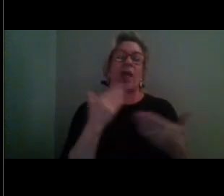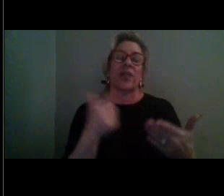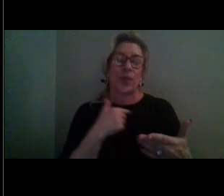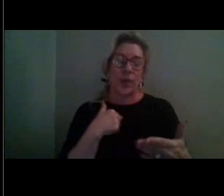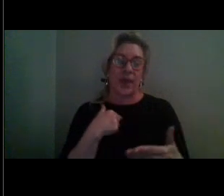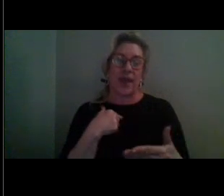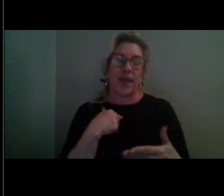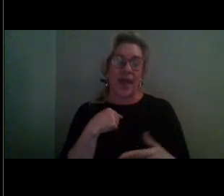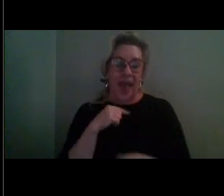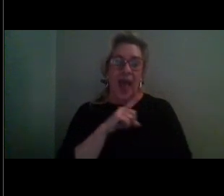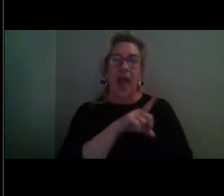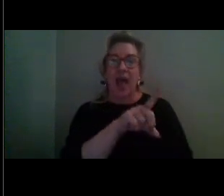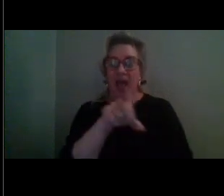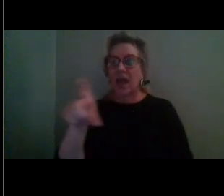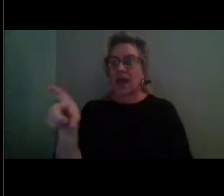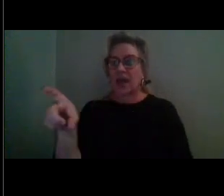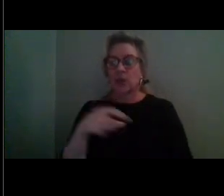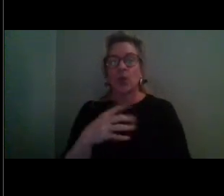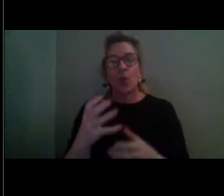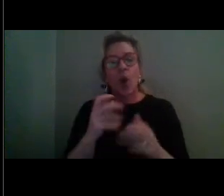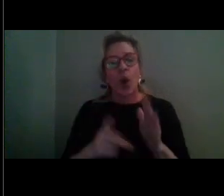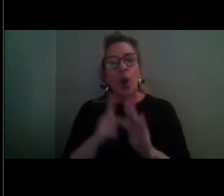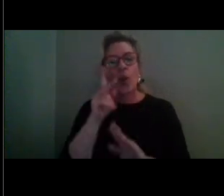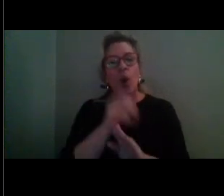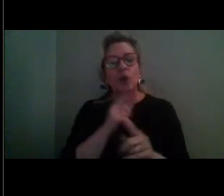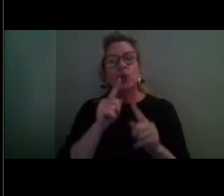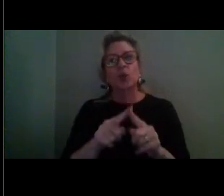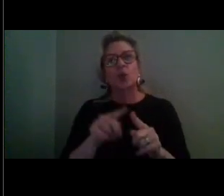asked is that we wanted the projects to be